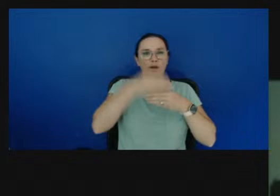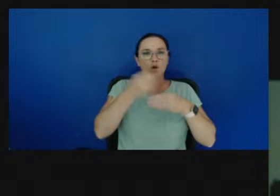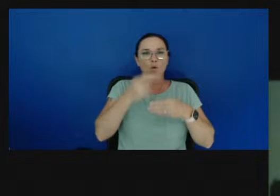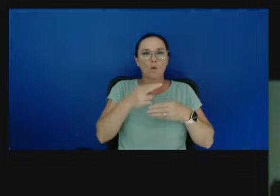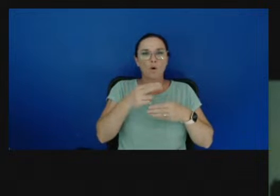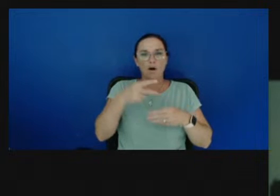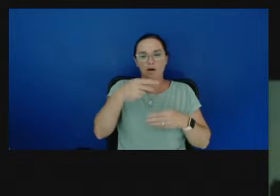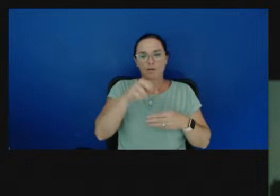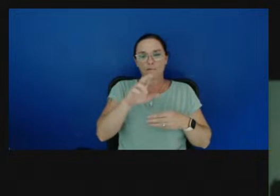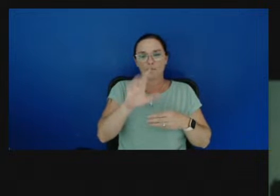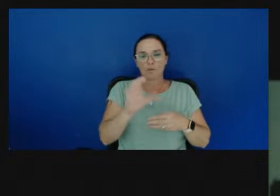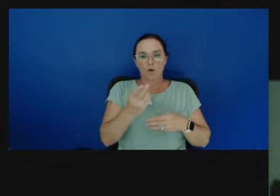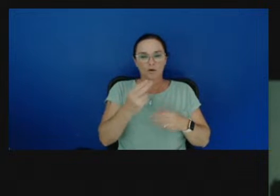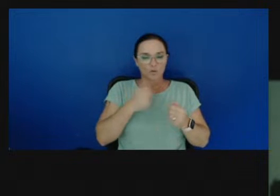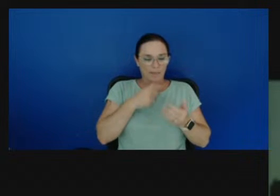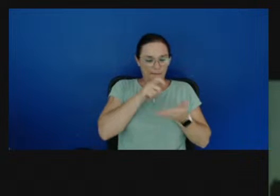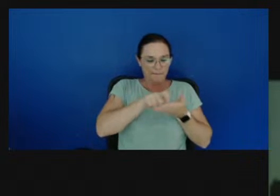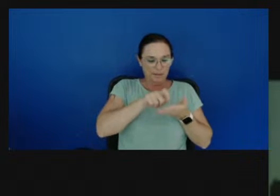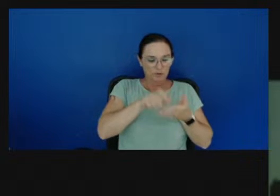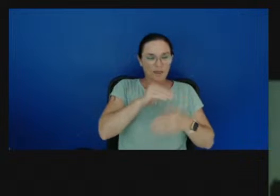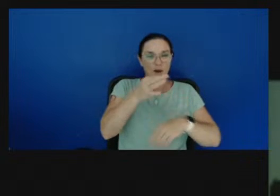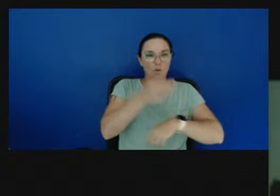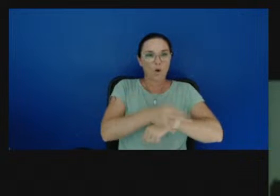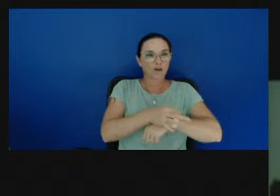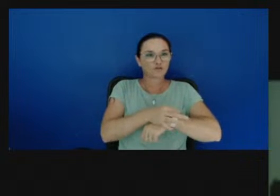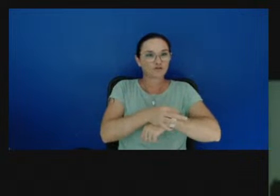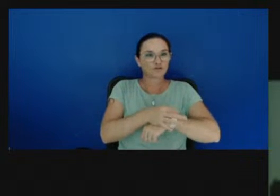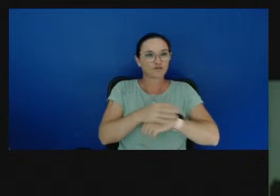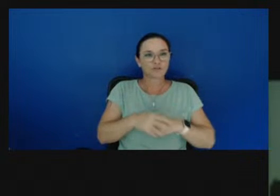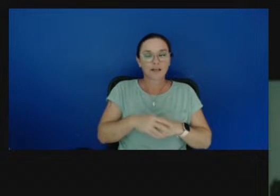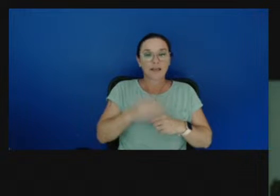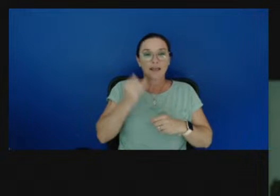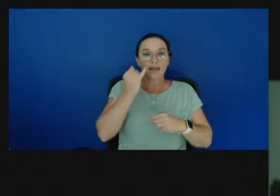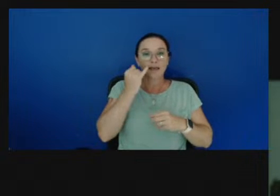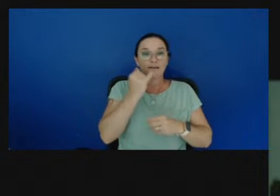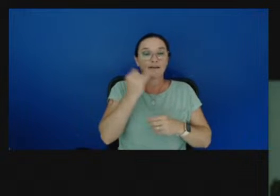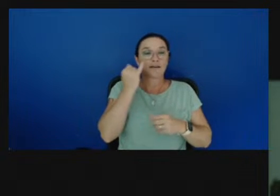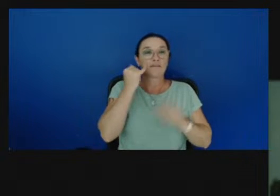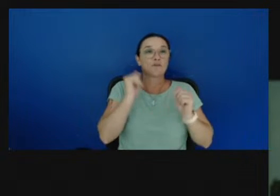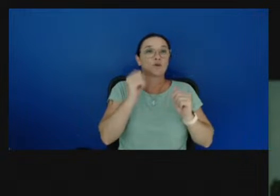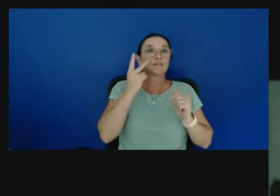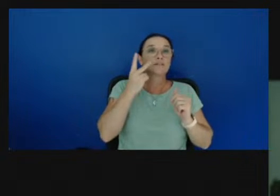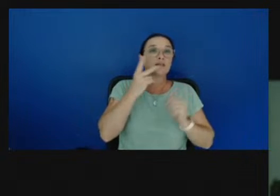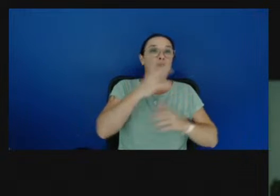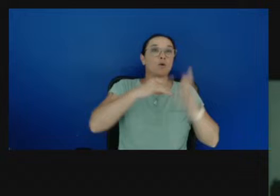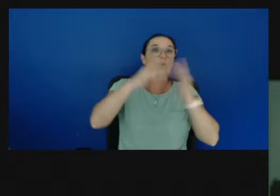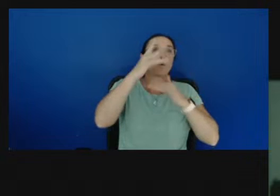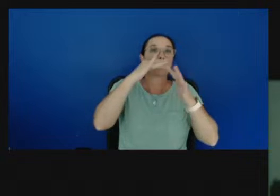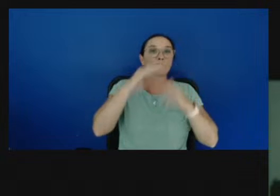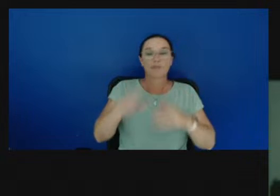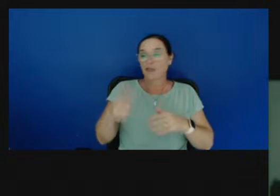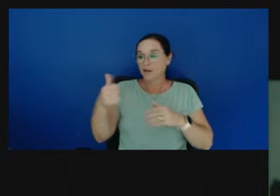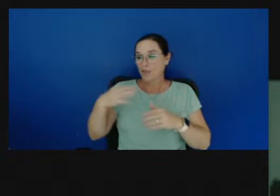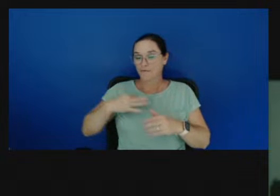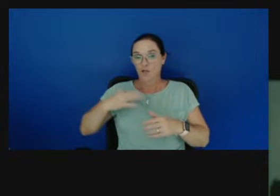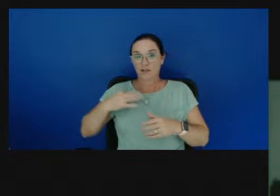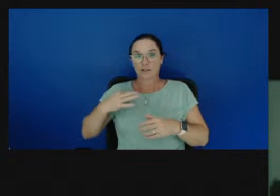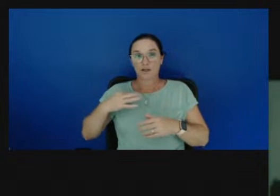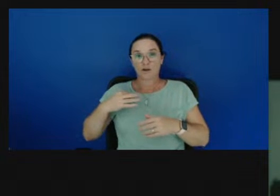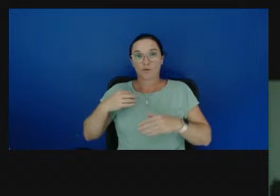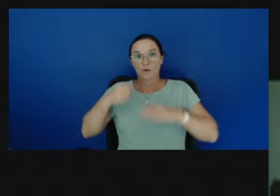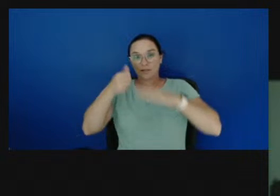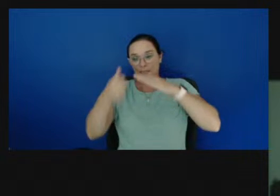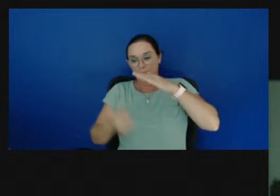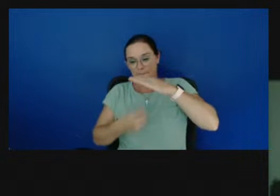with a pencil and a watch, and where the eruption cloud could be seen, another volunteer was stationed in the basement of